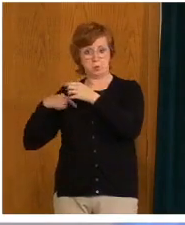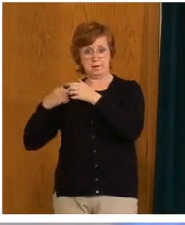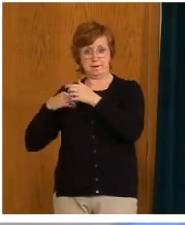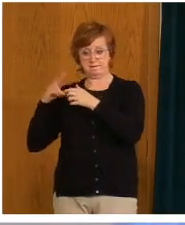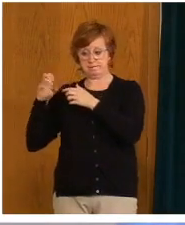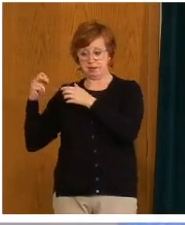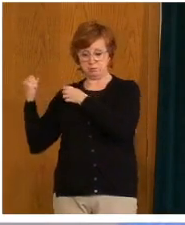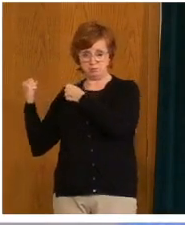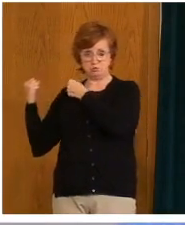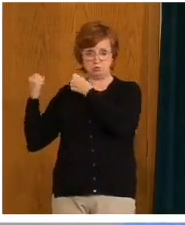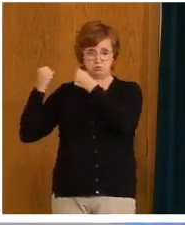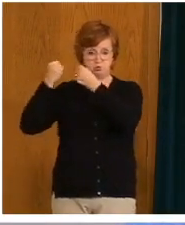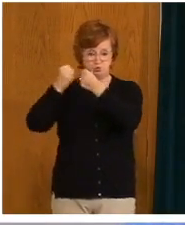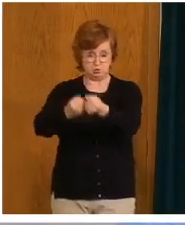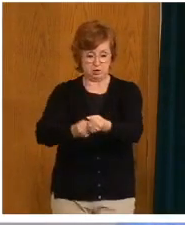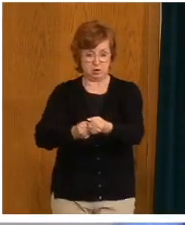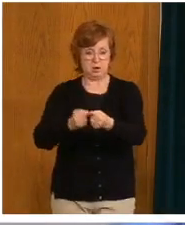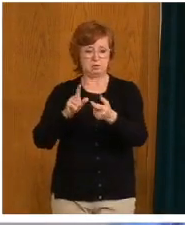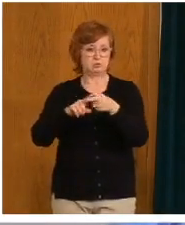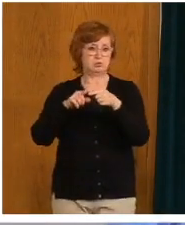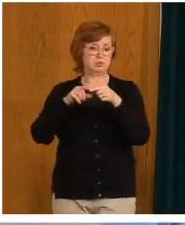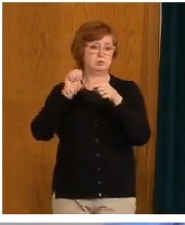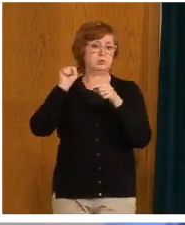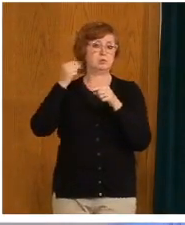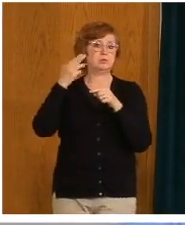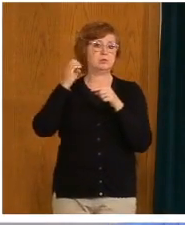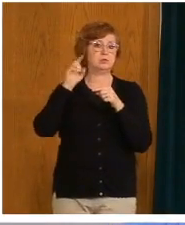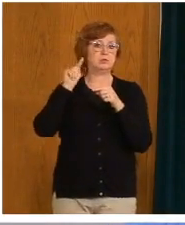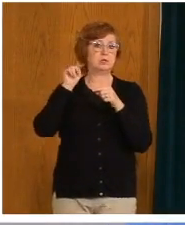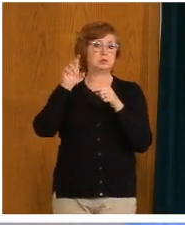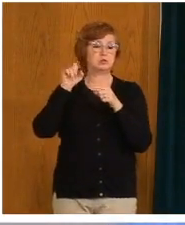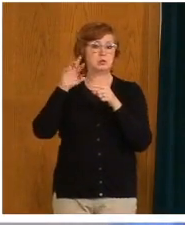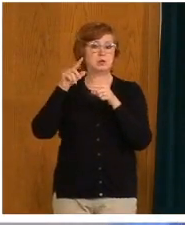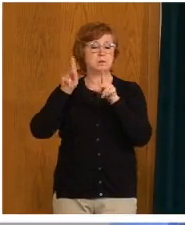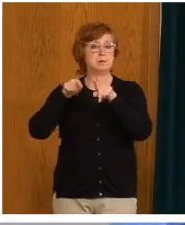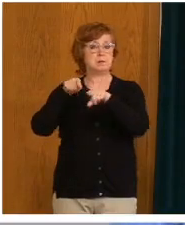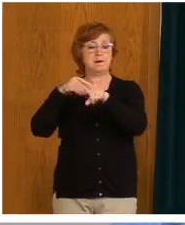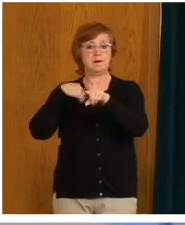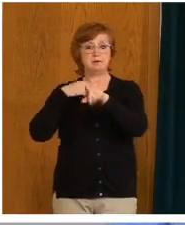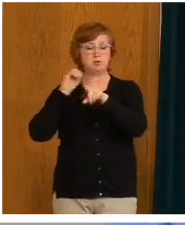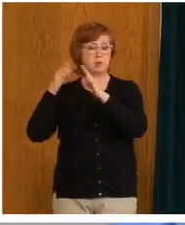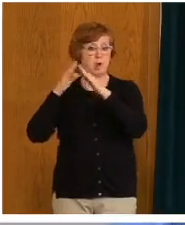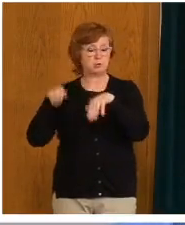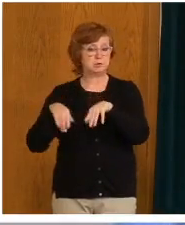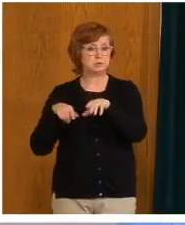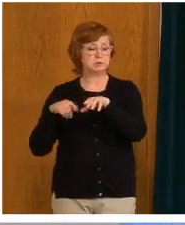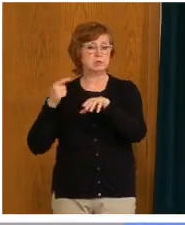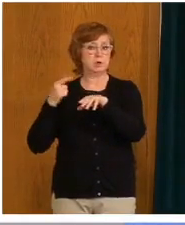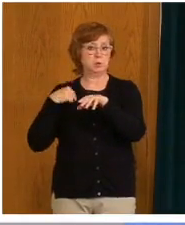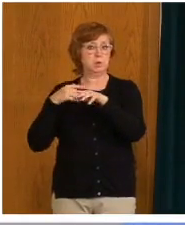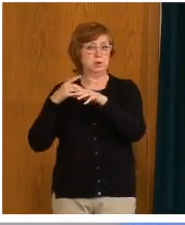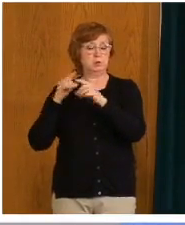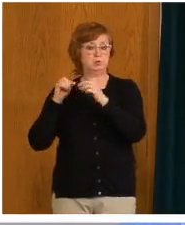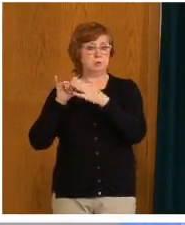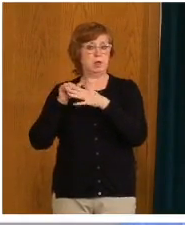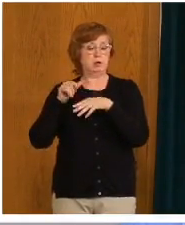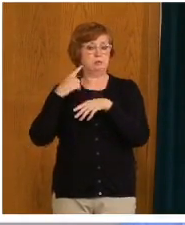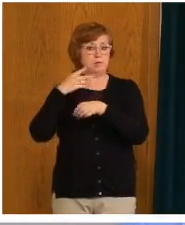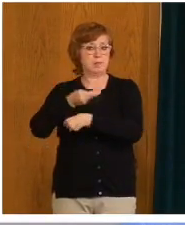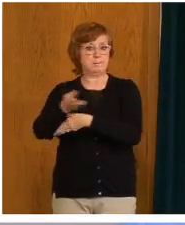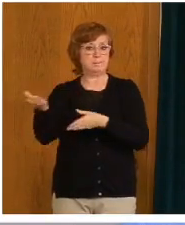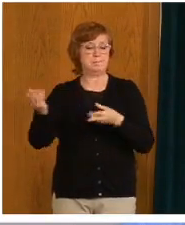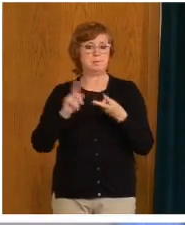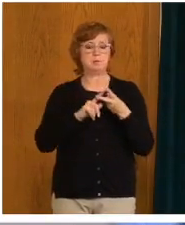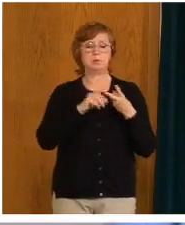homeless shelters or seniors living independently, that we've identified through our home care staff, bringing the vaccine